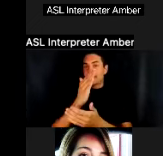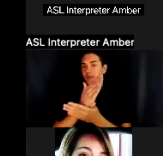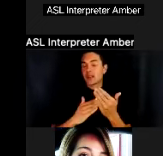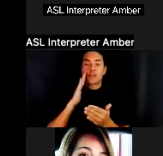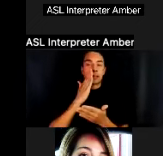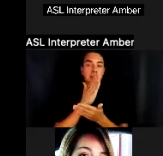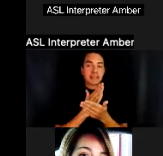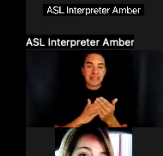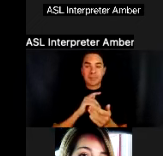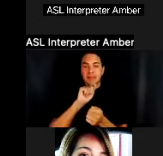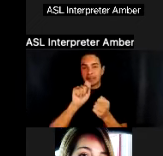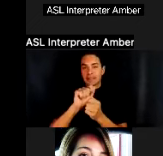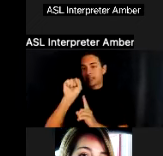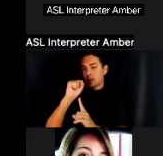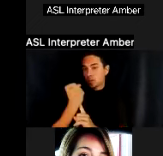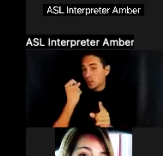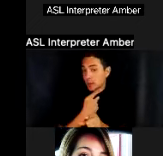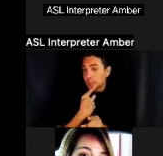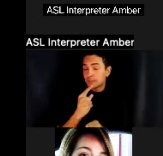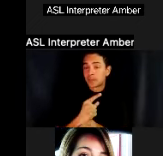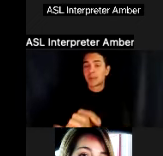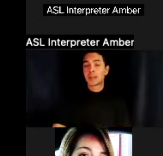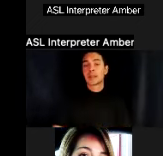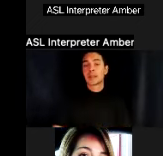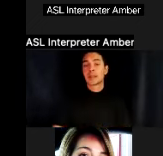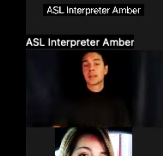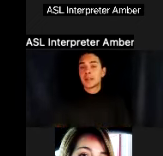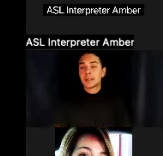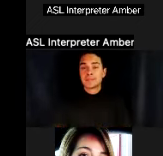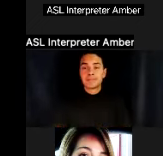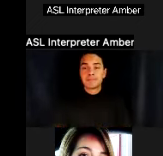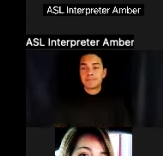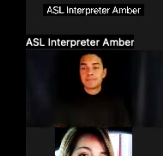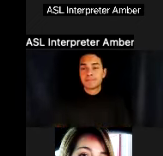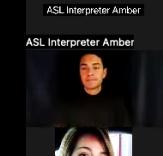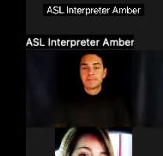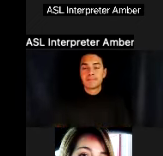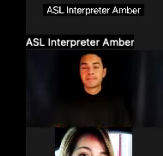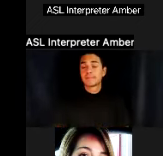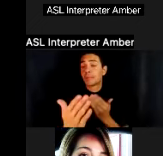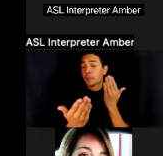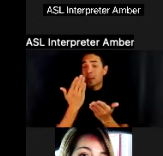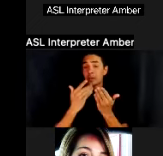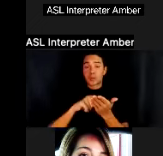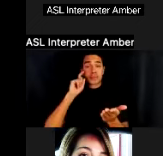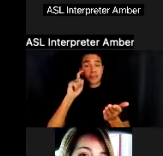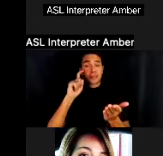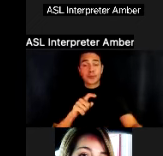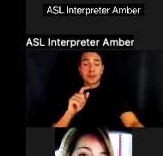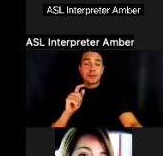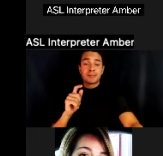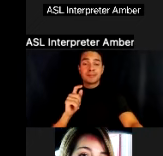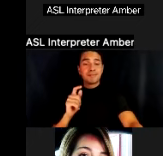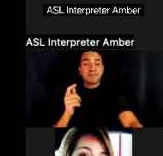certain circumstances, right? And what might be something to consider is, how do we